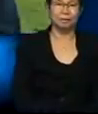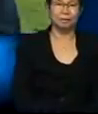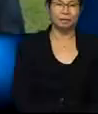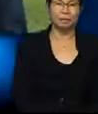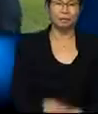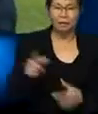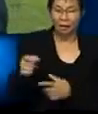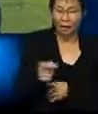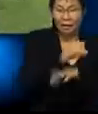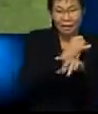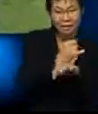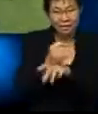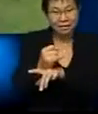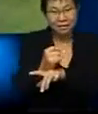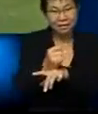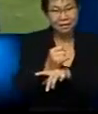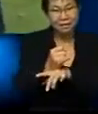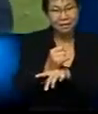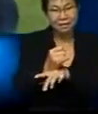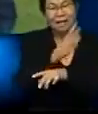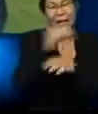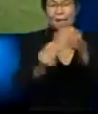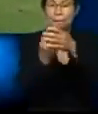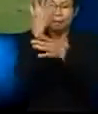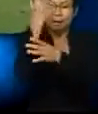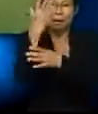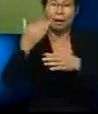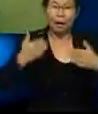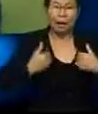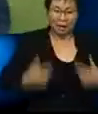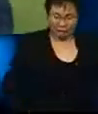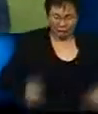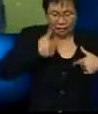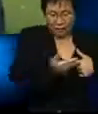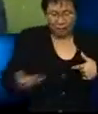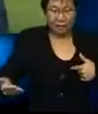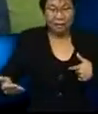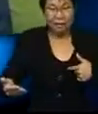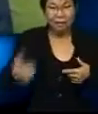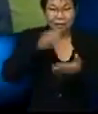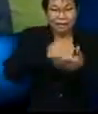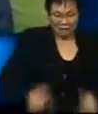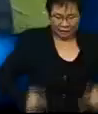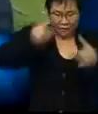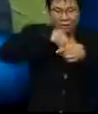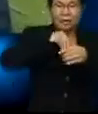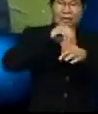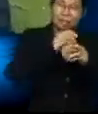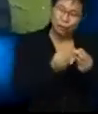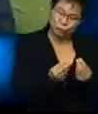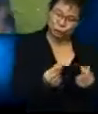Ants, insects, earthworms, and plants are living things that live in the soil.